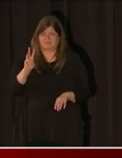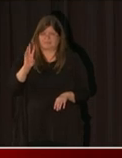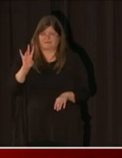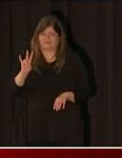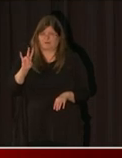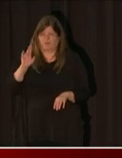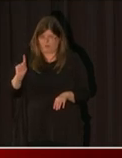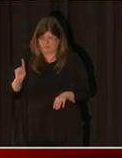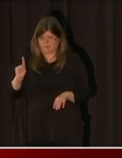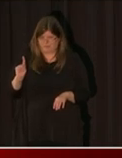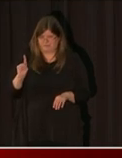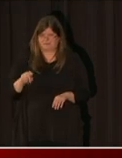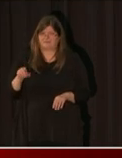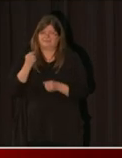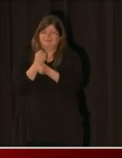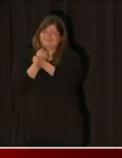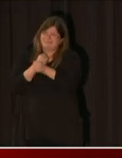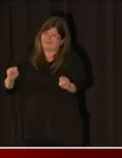202-671-SAFE. That's SAFE,